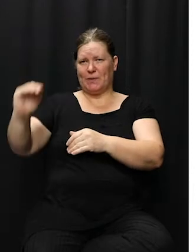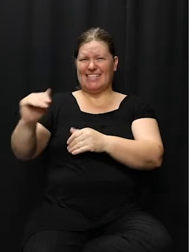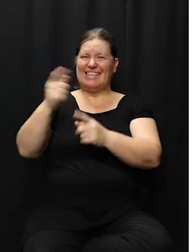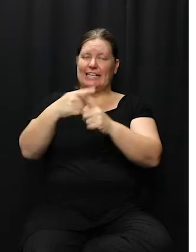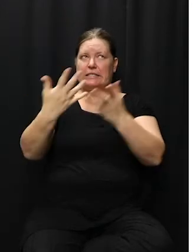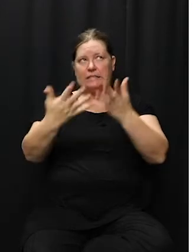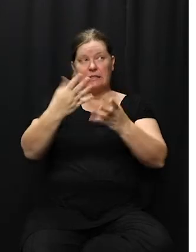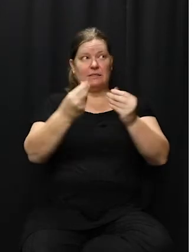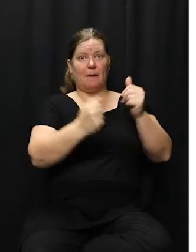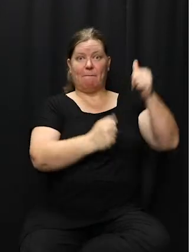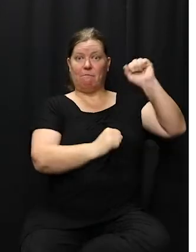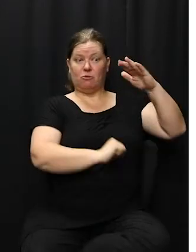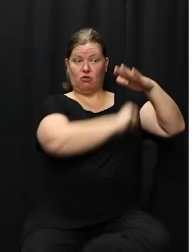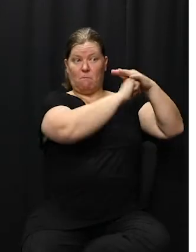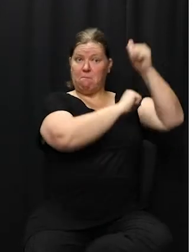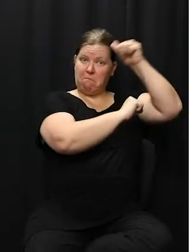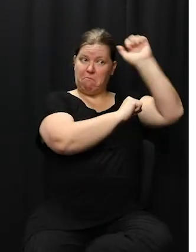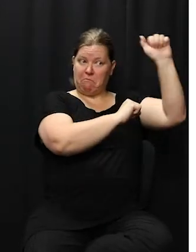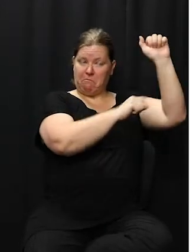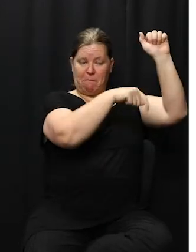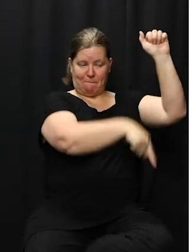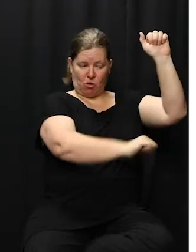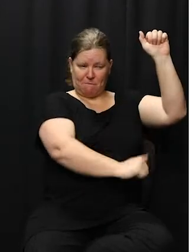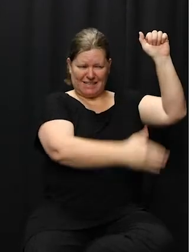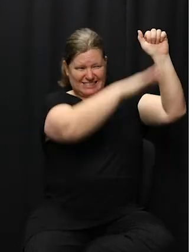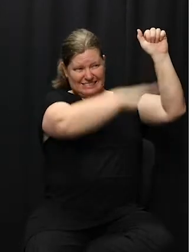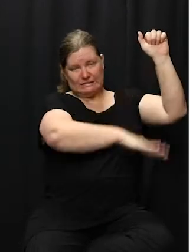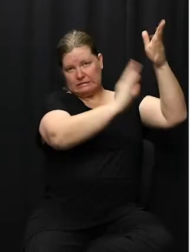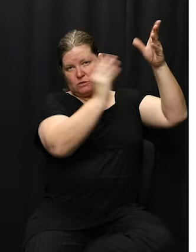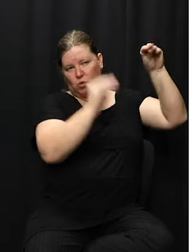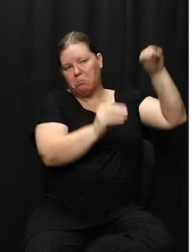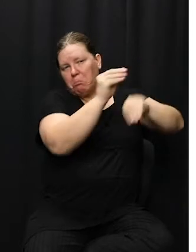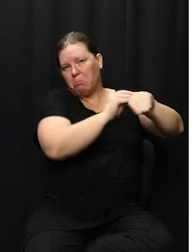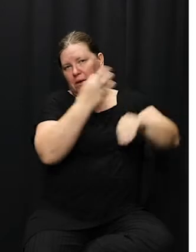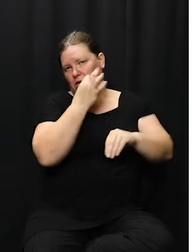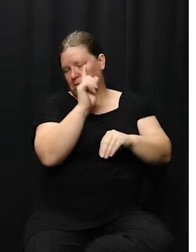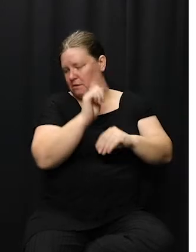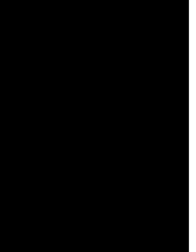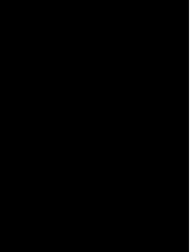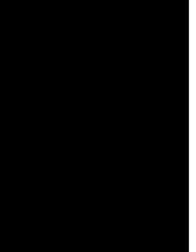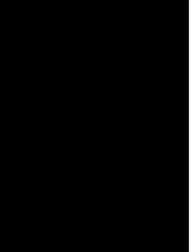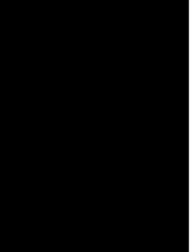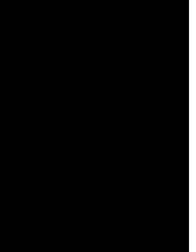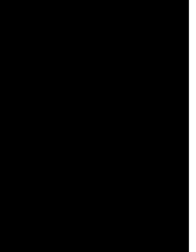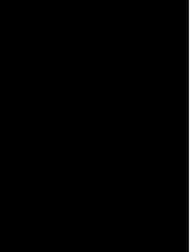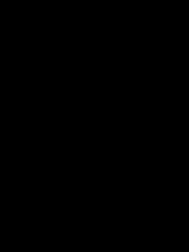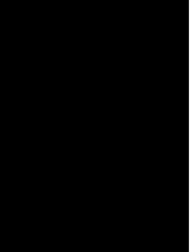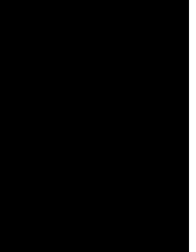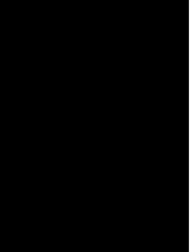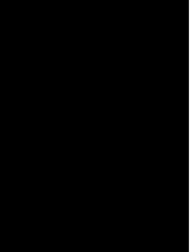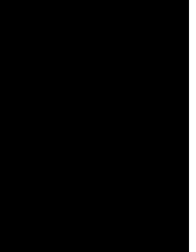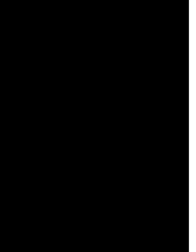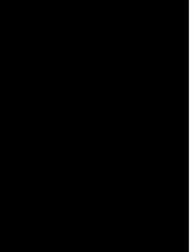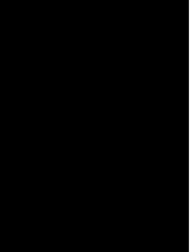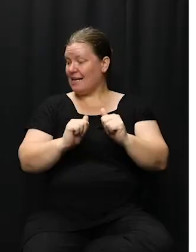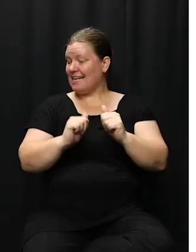one, things at the top, yeah, they're very conventionalised, and at the bottom very non, but I'm not sure that this is exactly in order of most to least, but